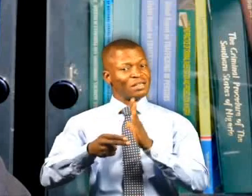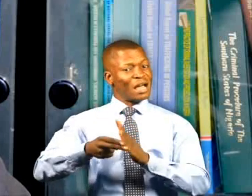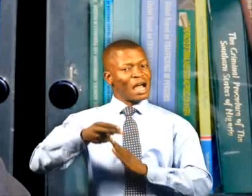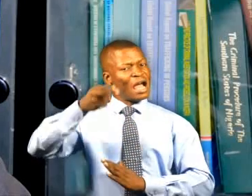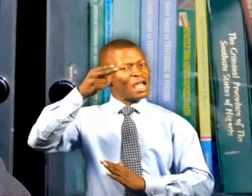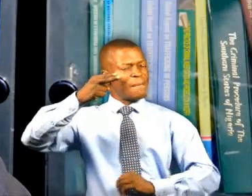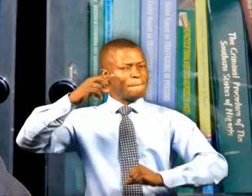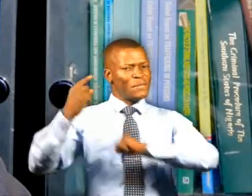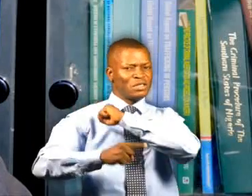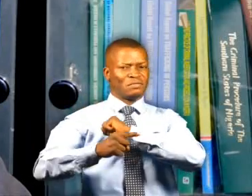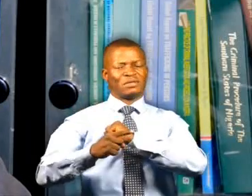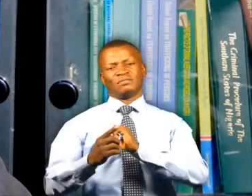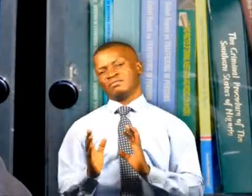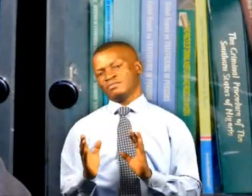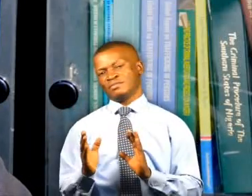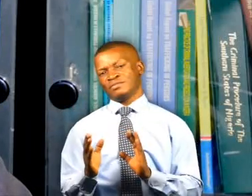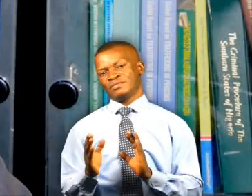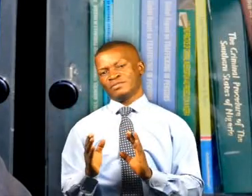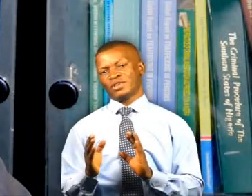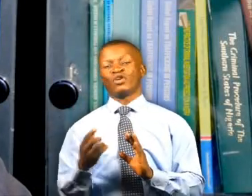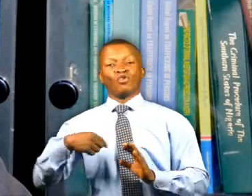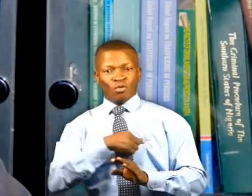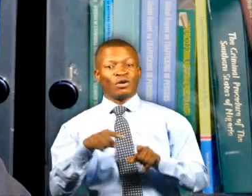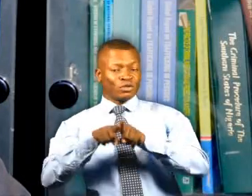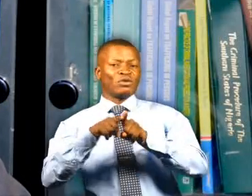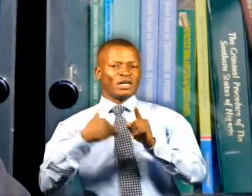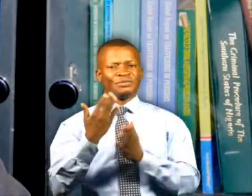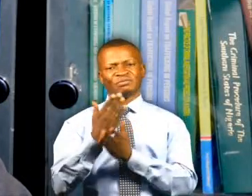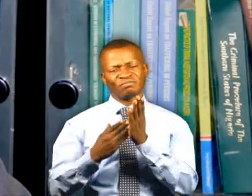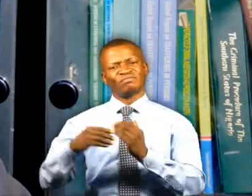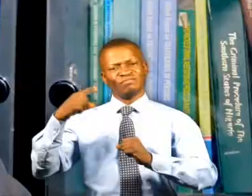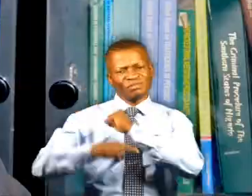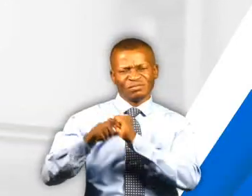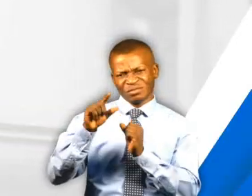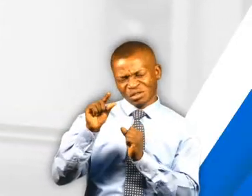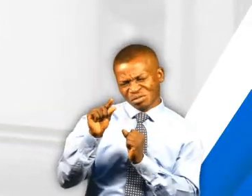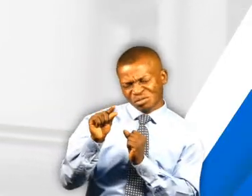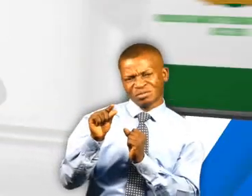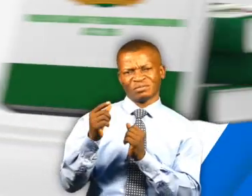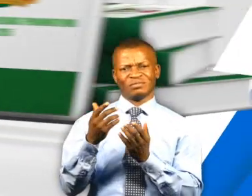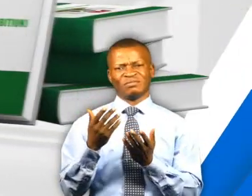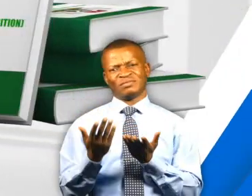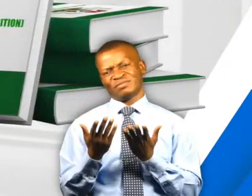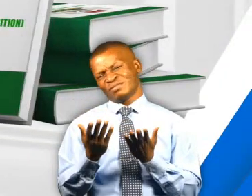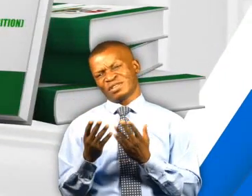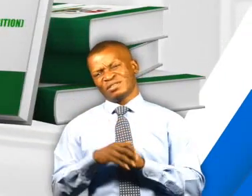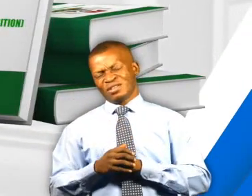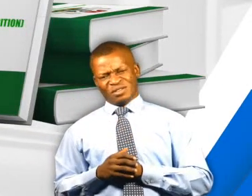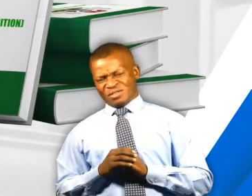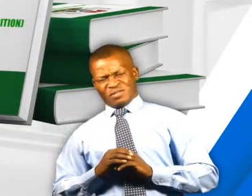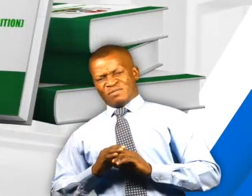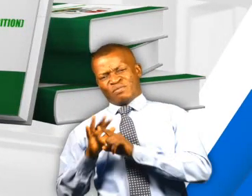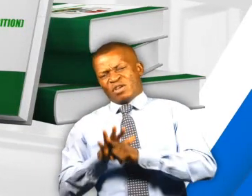the highest punishment in BAP. And we also have the lesser punishment, which is